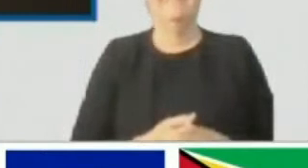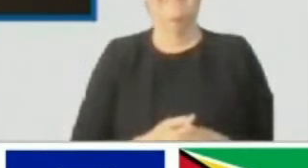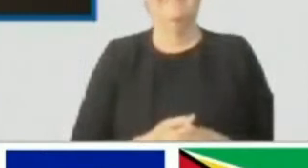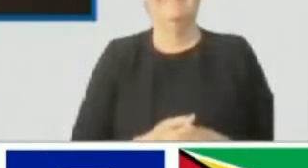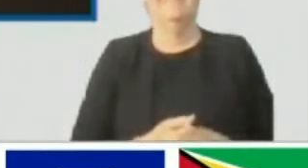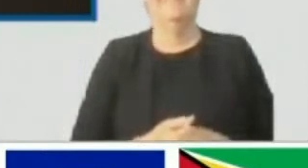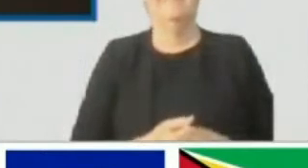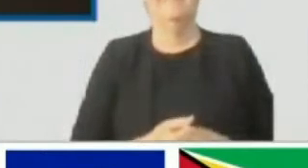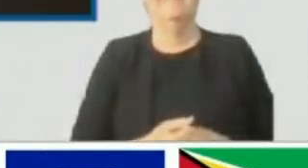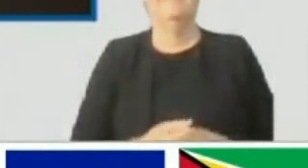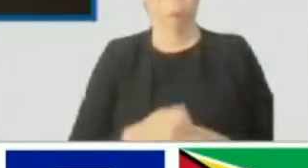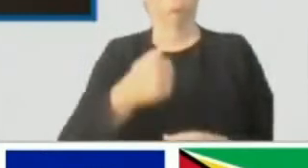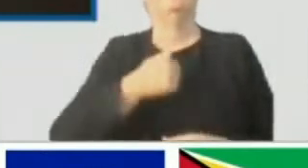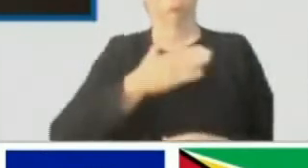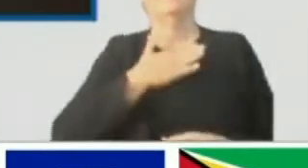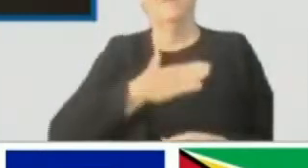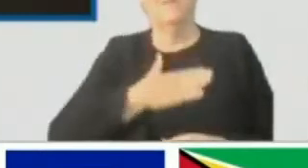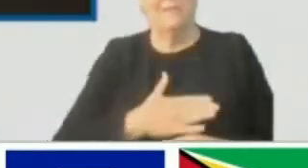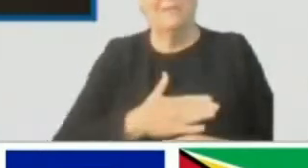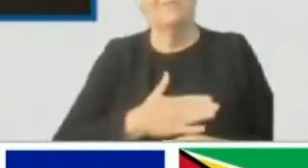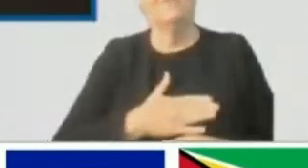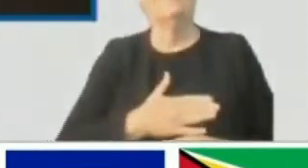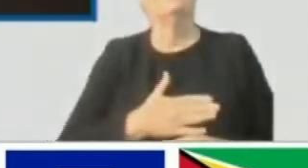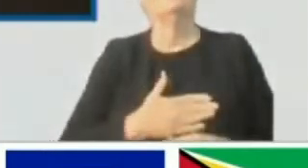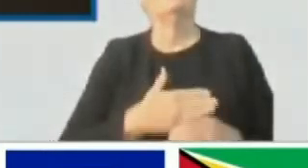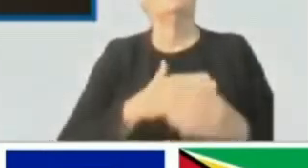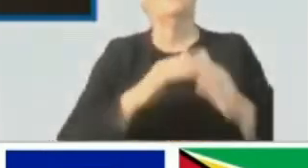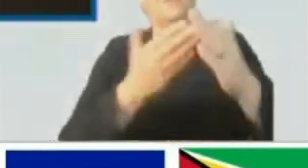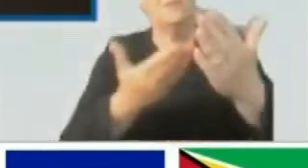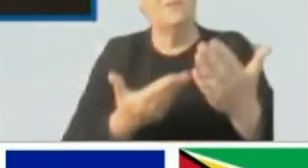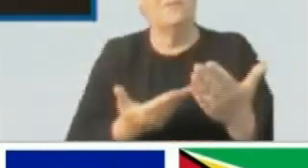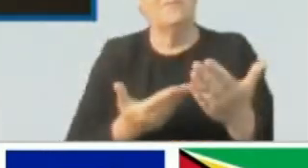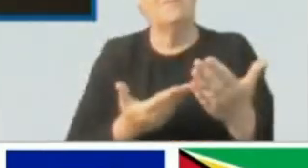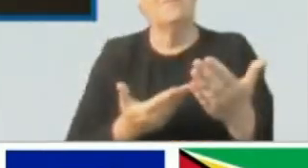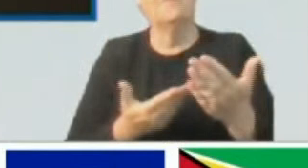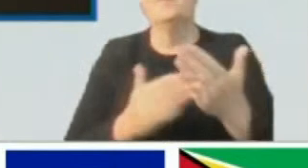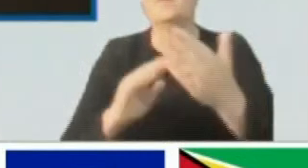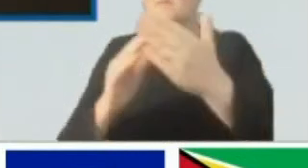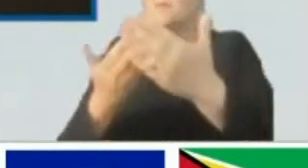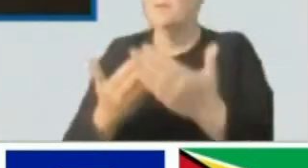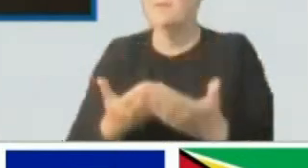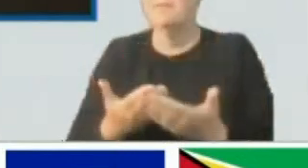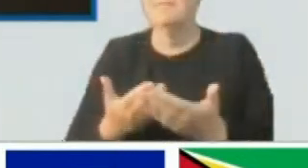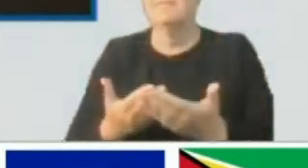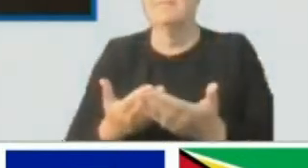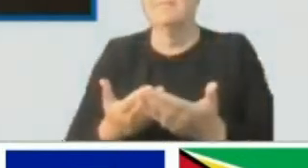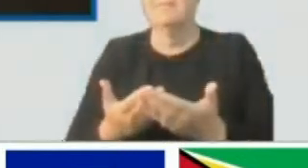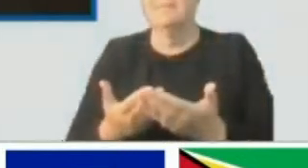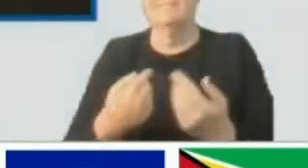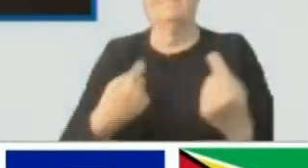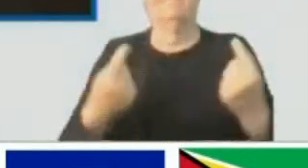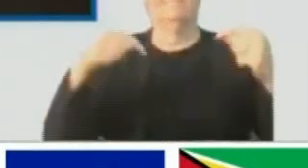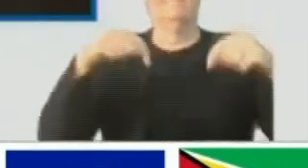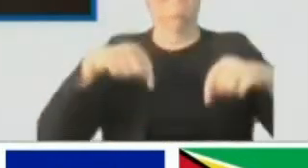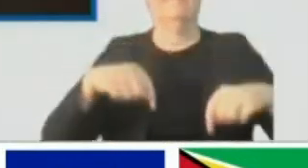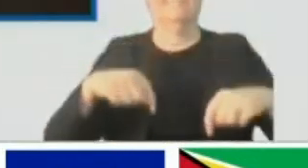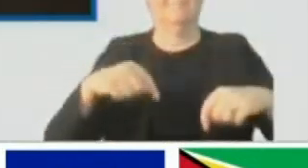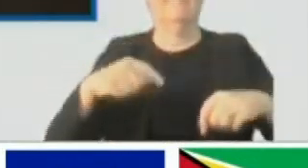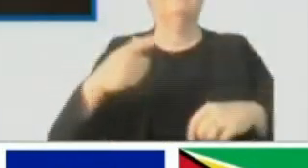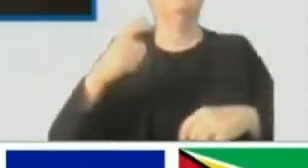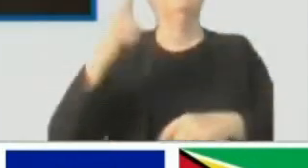welcome you as we commence a range of critical